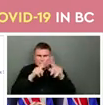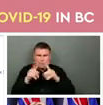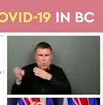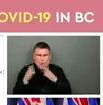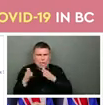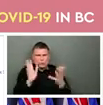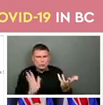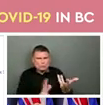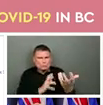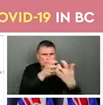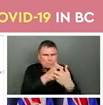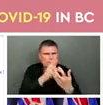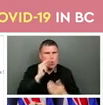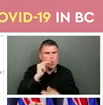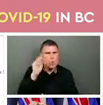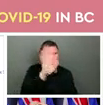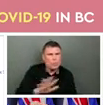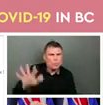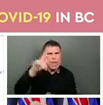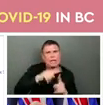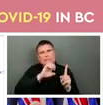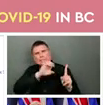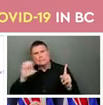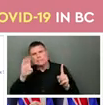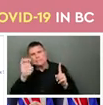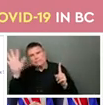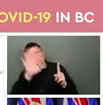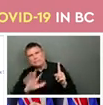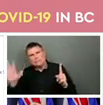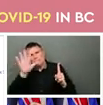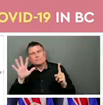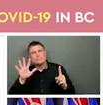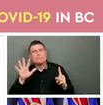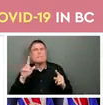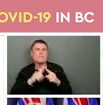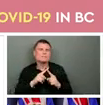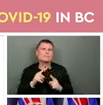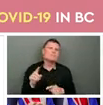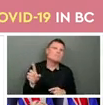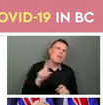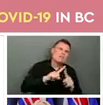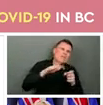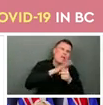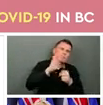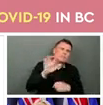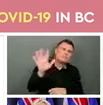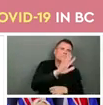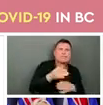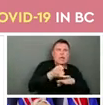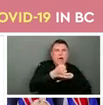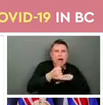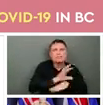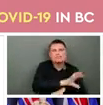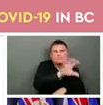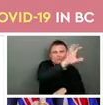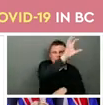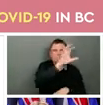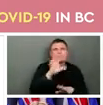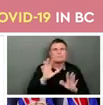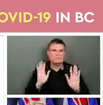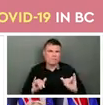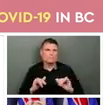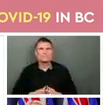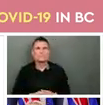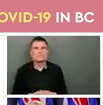to make sure people have access to vaccine when they're ready. This shows the same information by